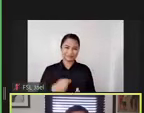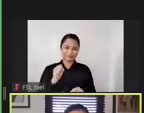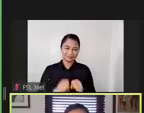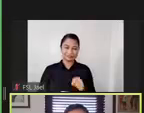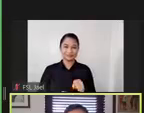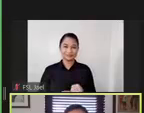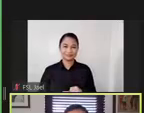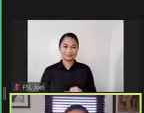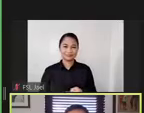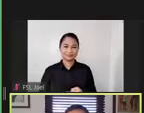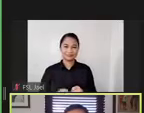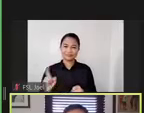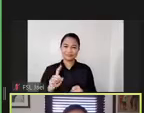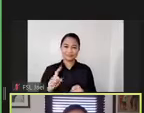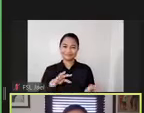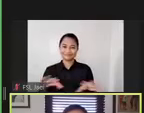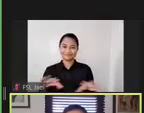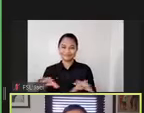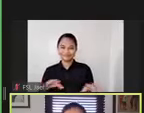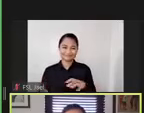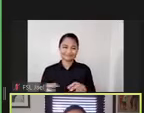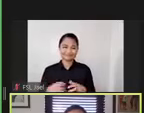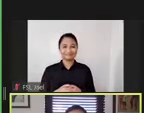pandemic issue has been addressed.